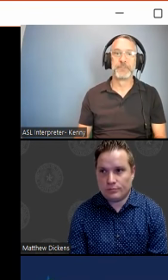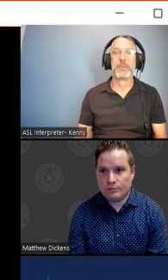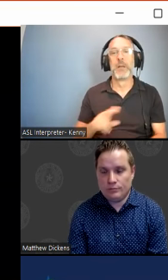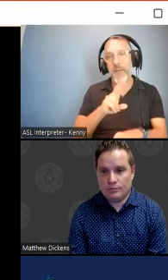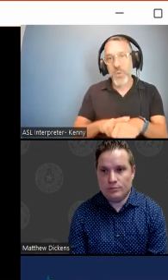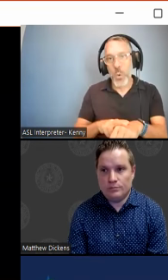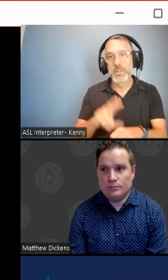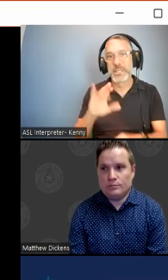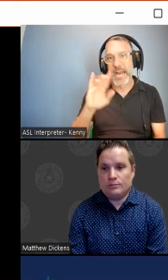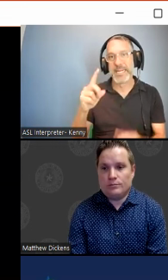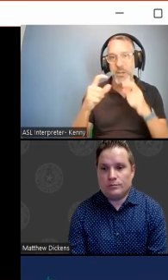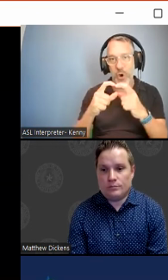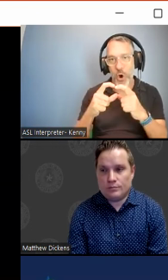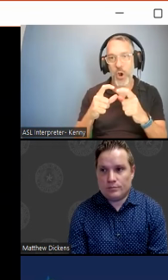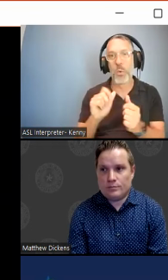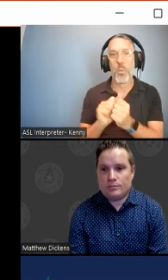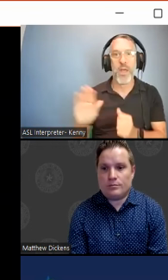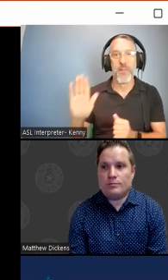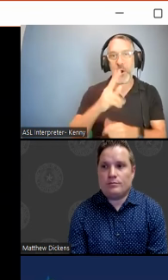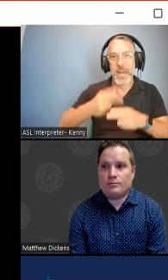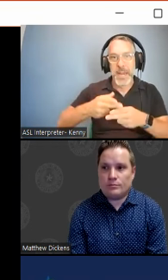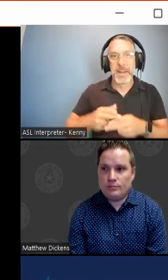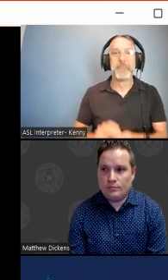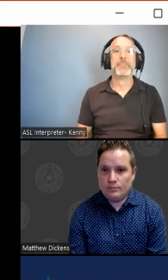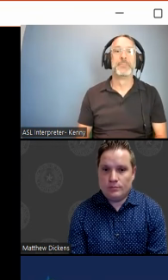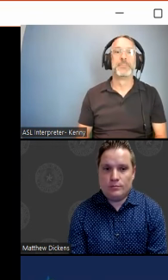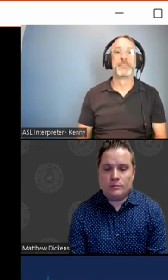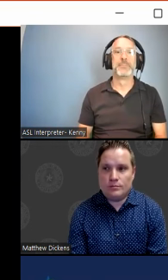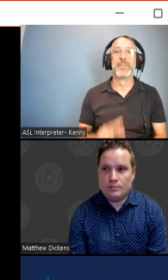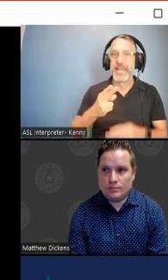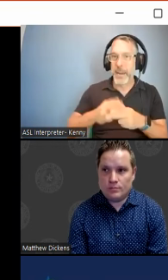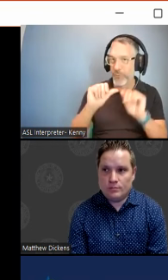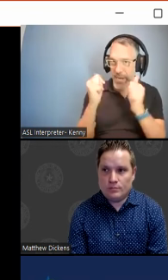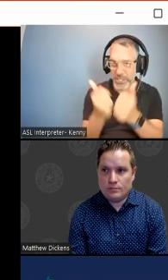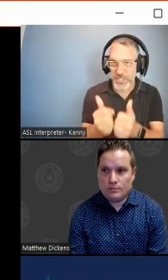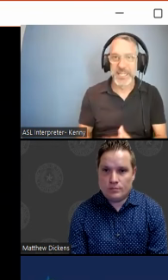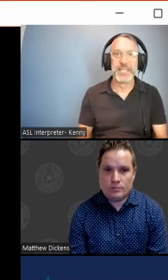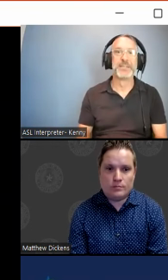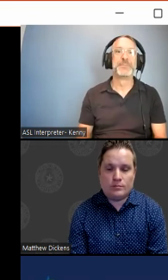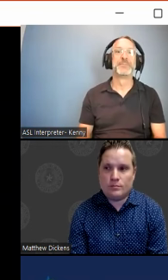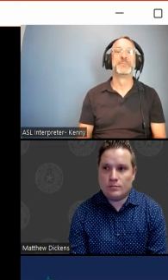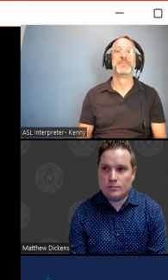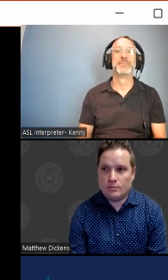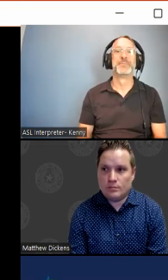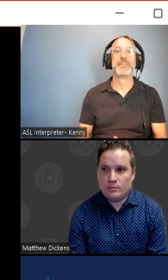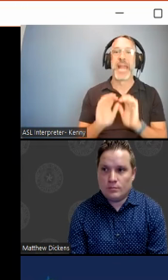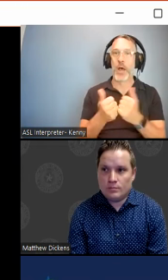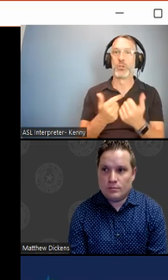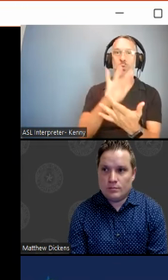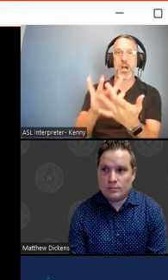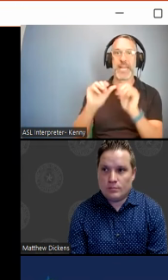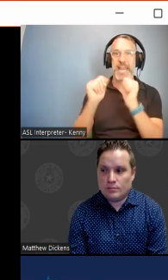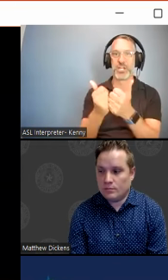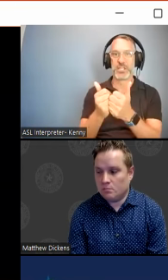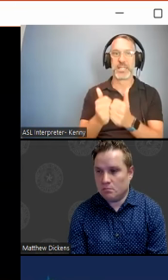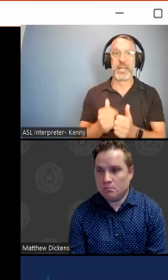Of course, an ID card with their name, the name of your agency, and how to contact your agency